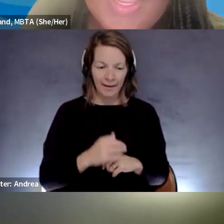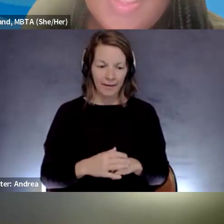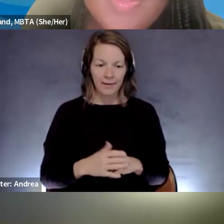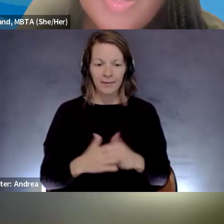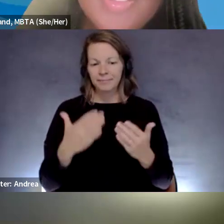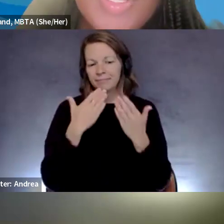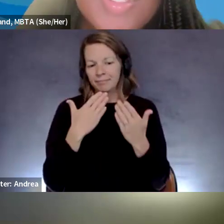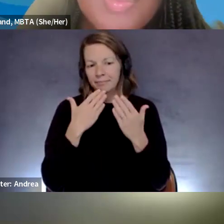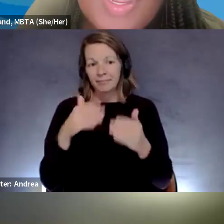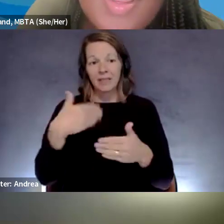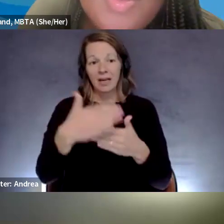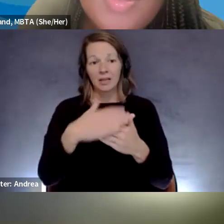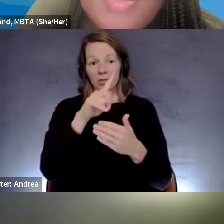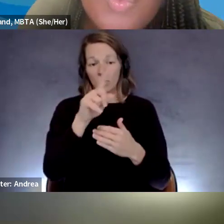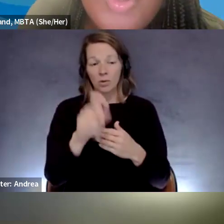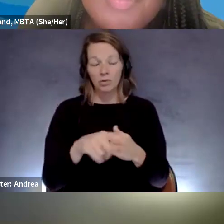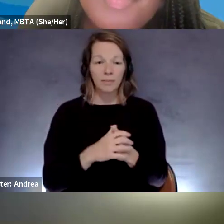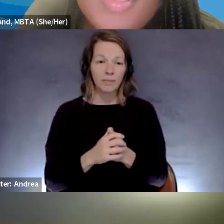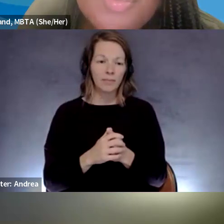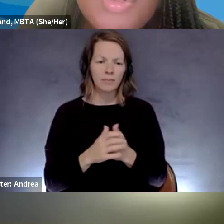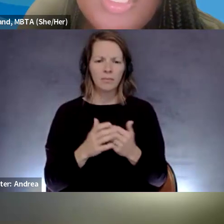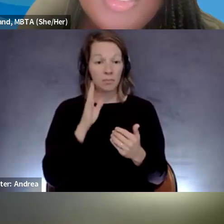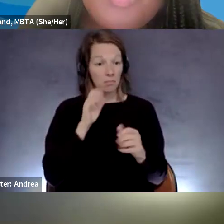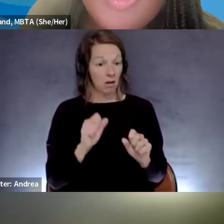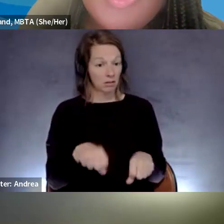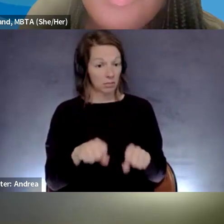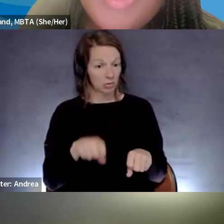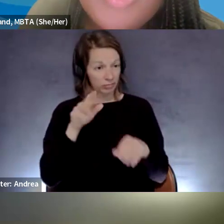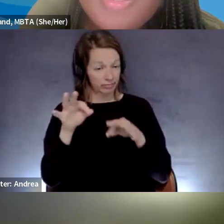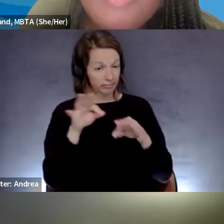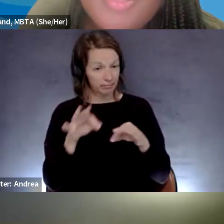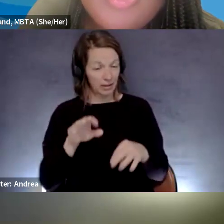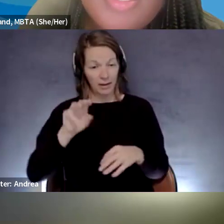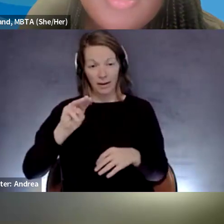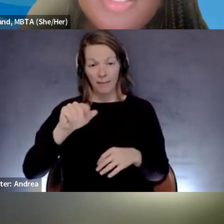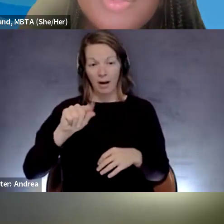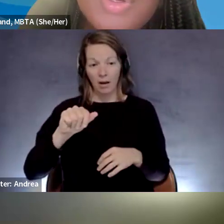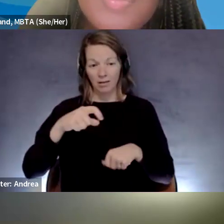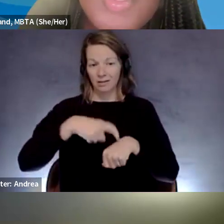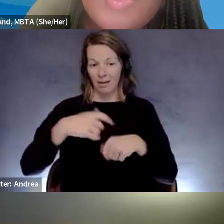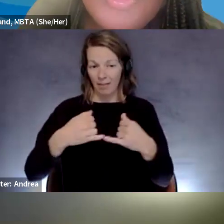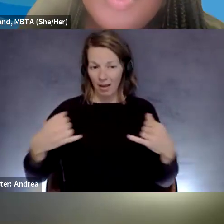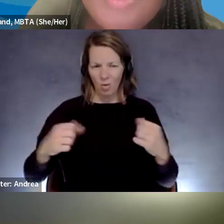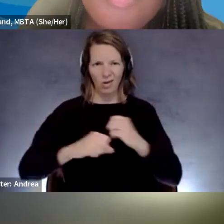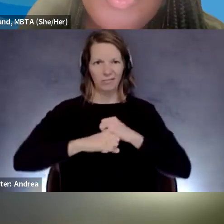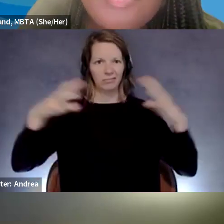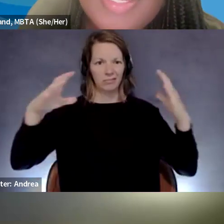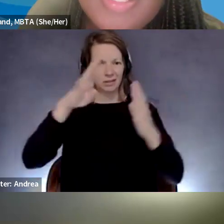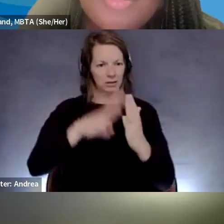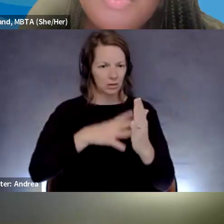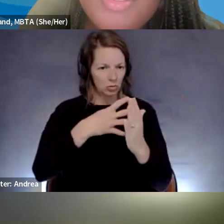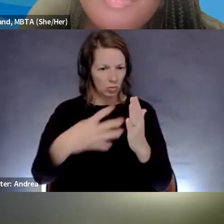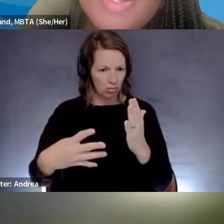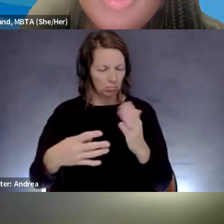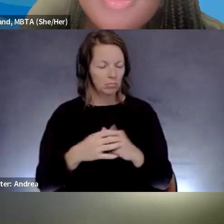Thank you for that. The next question we have is, would it be possible to explain the meta timeline / schedule, which may